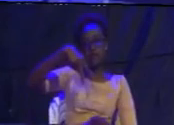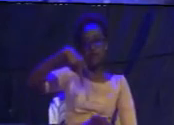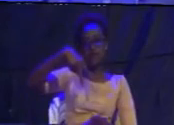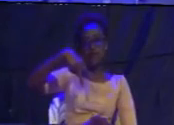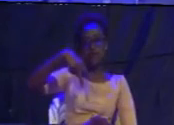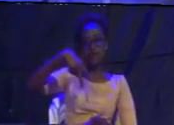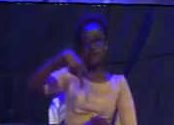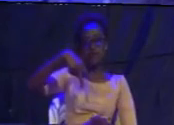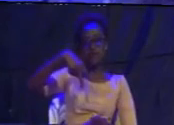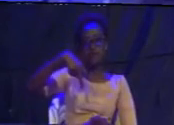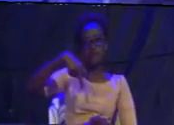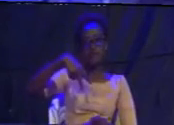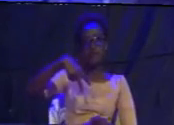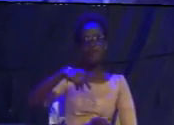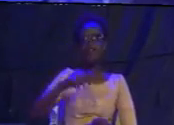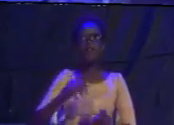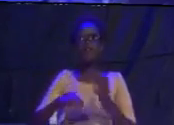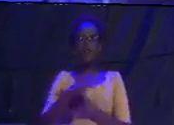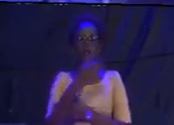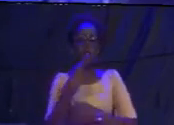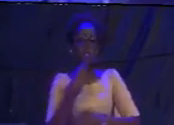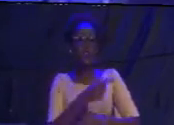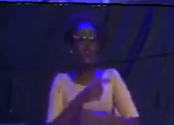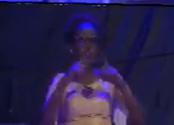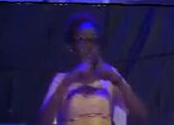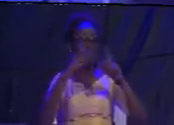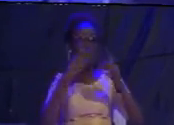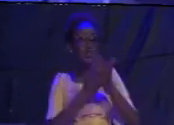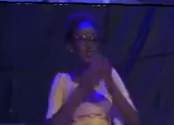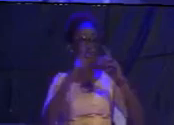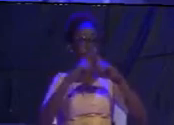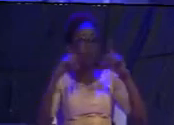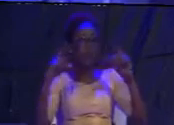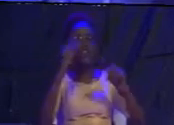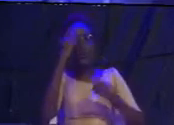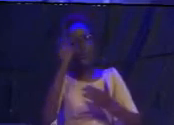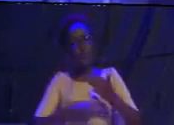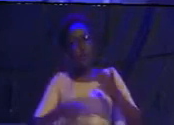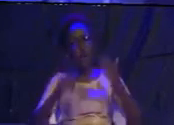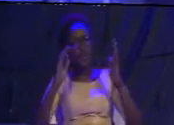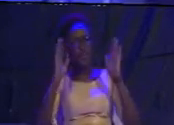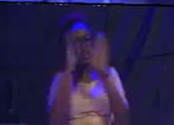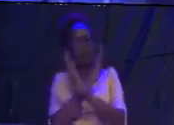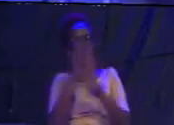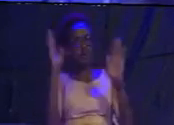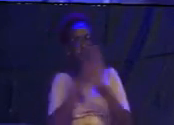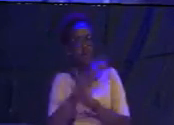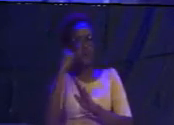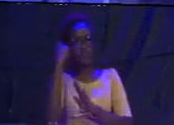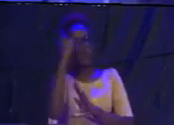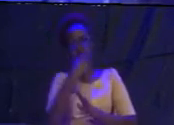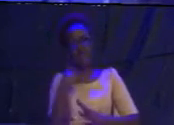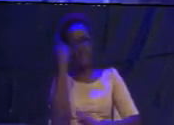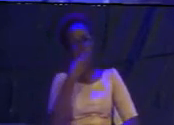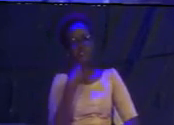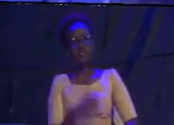Arise, get up. He said a powerful word to him. He said, why do you lie